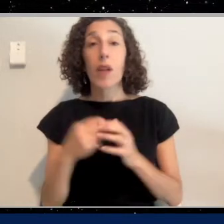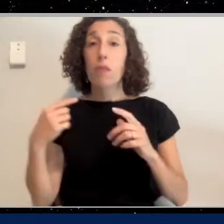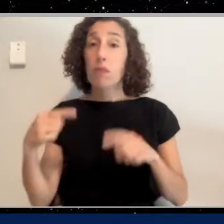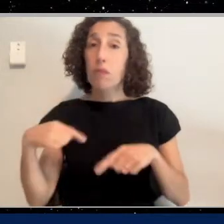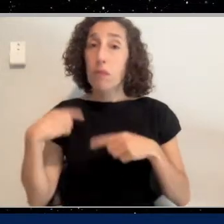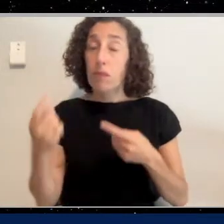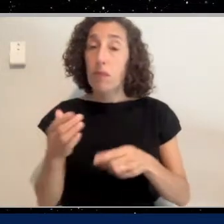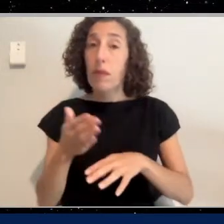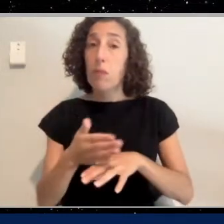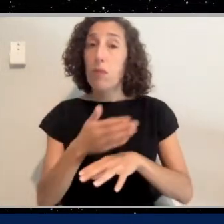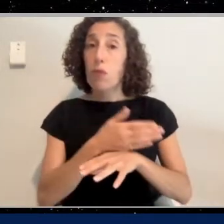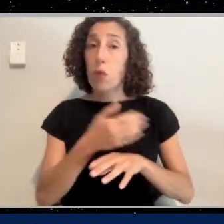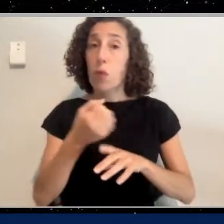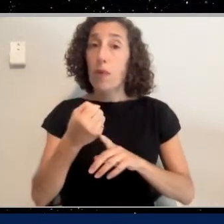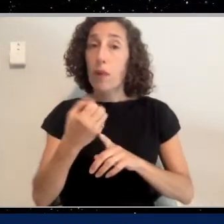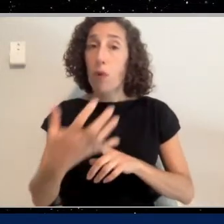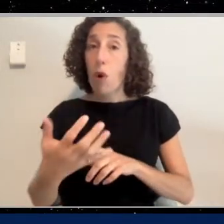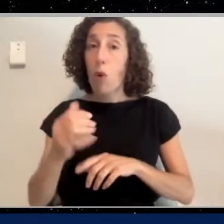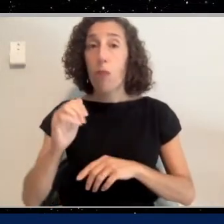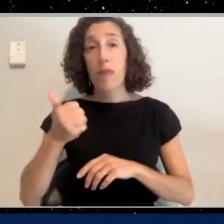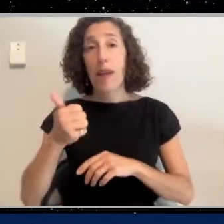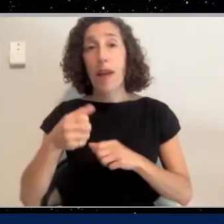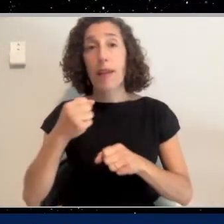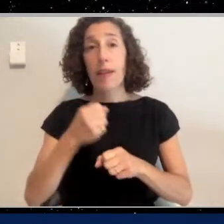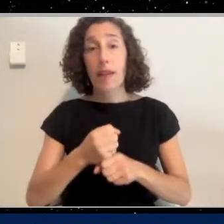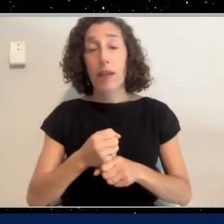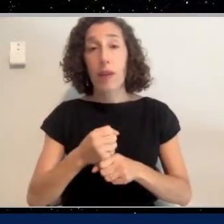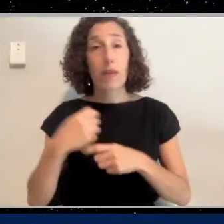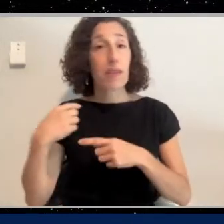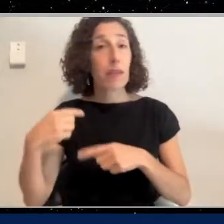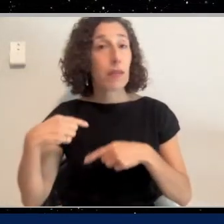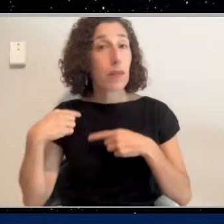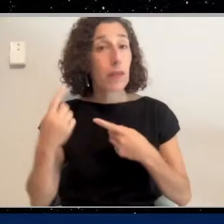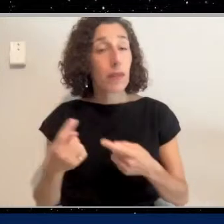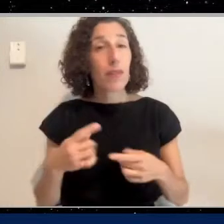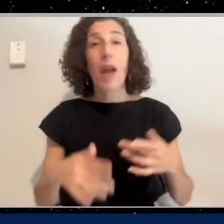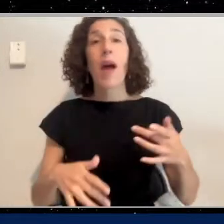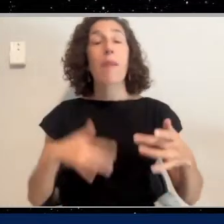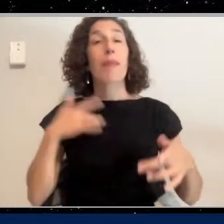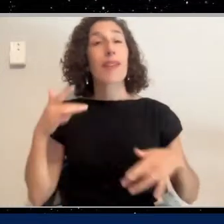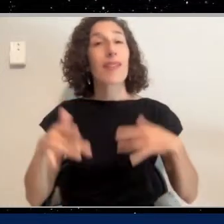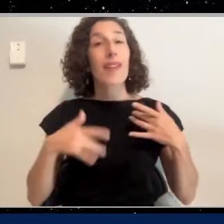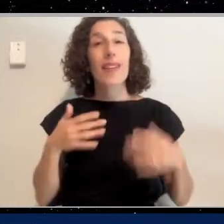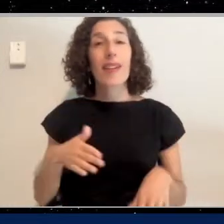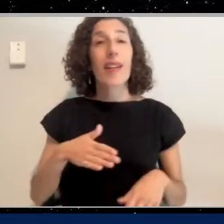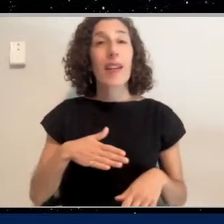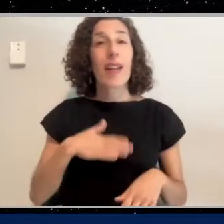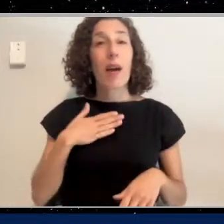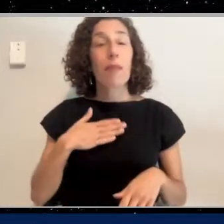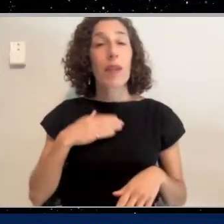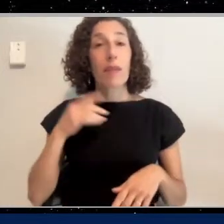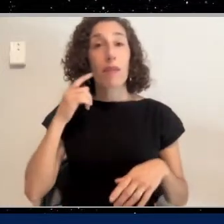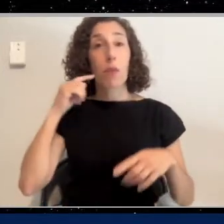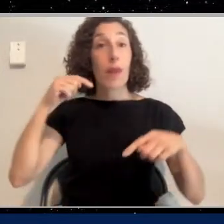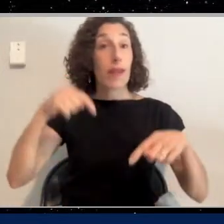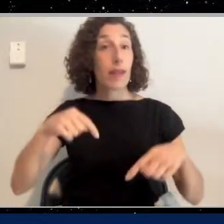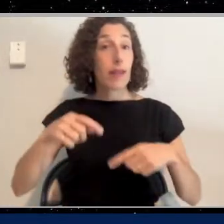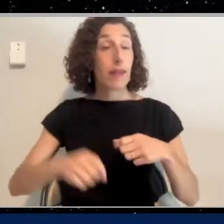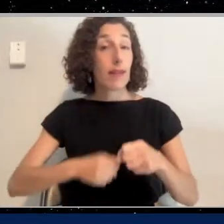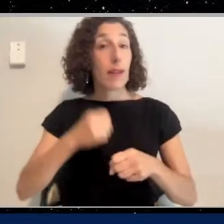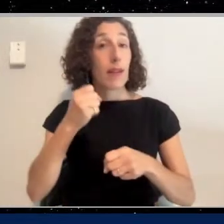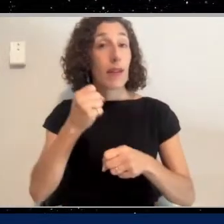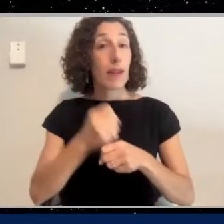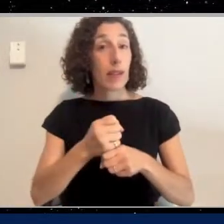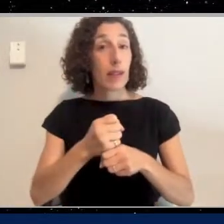it. And I'm really excited for the council season this year, which will be running through